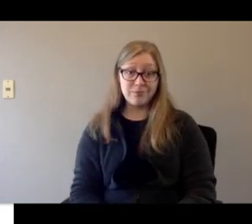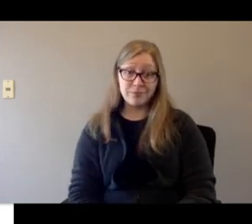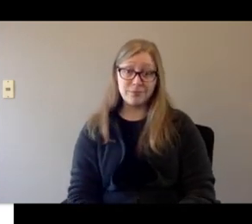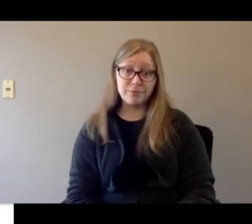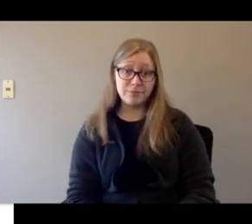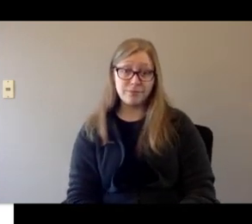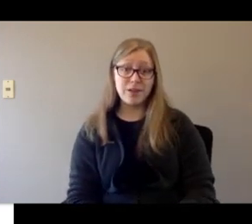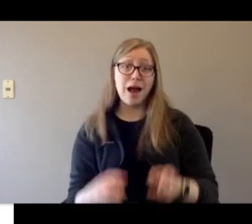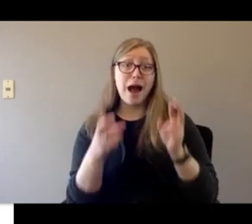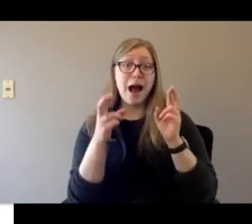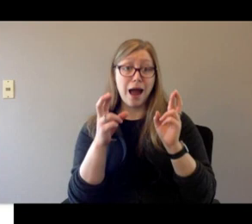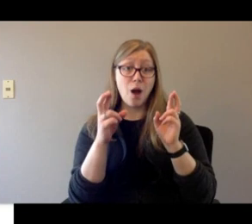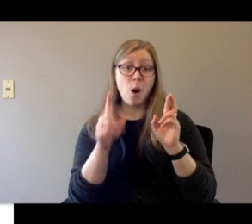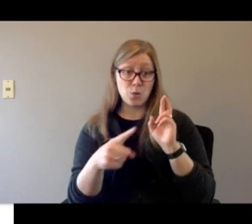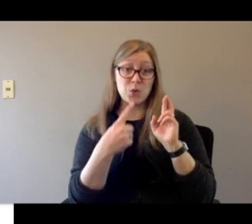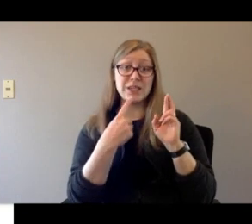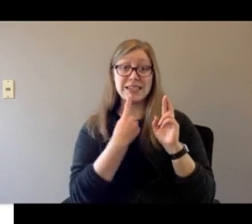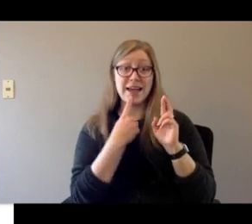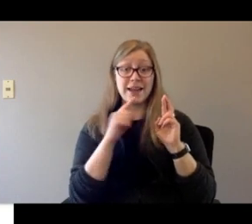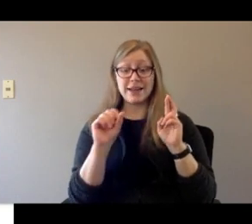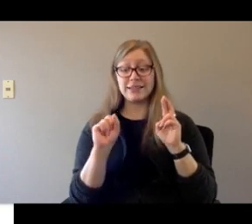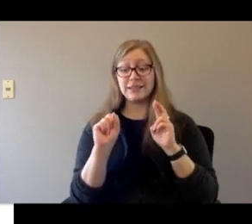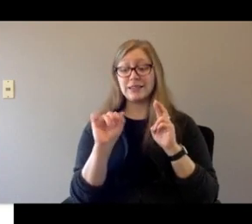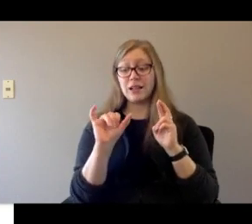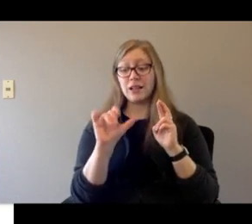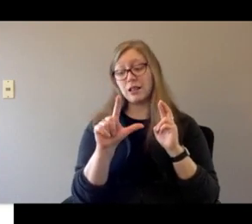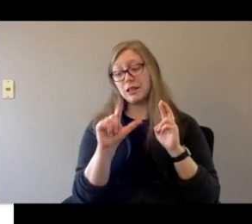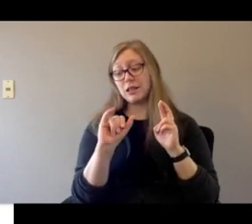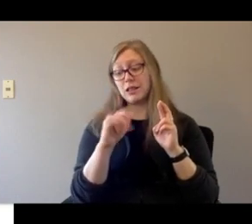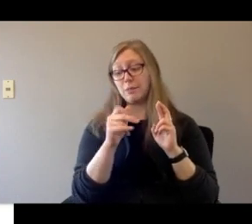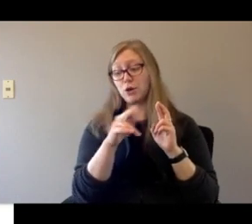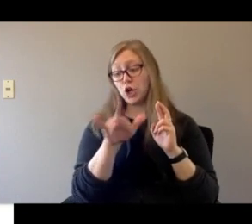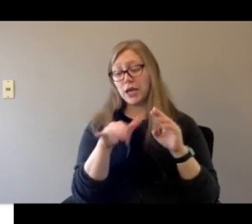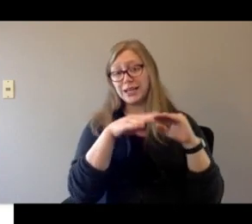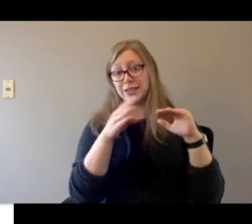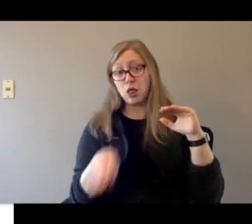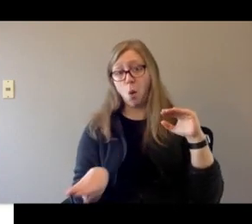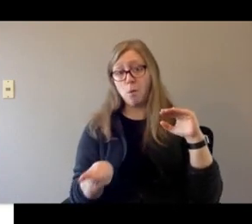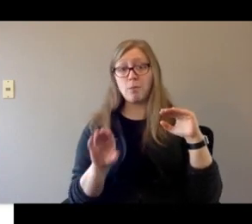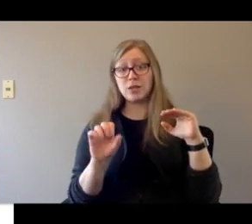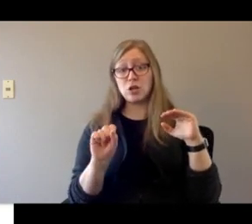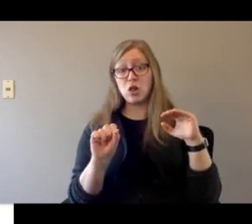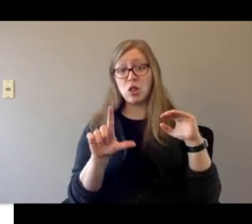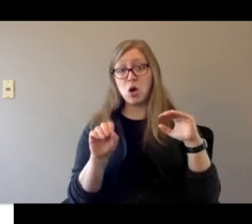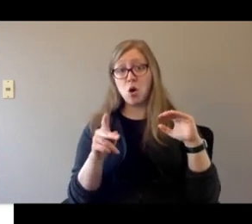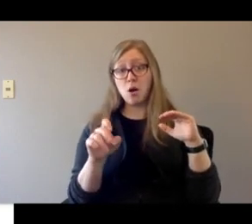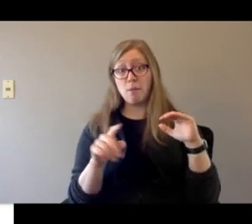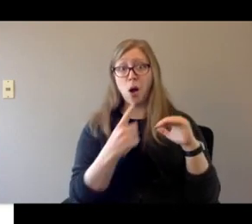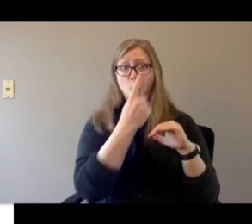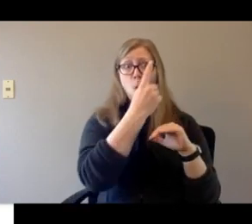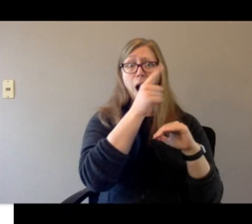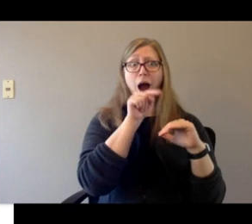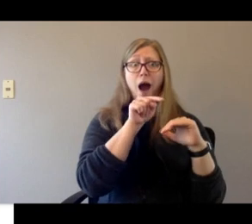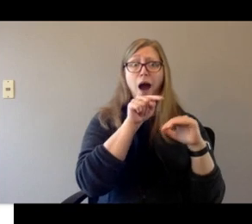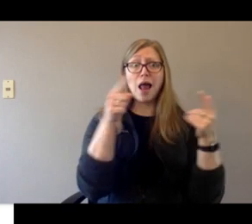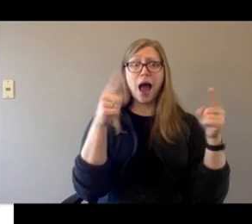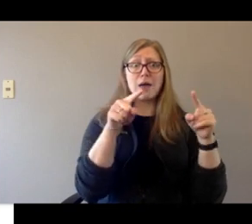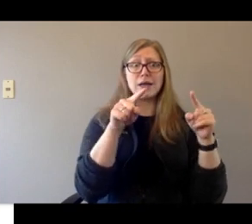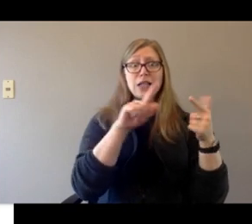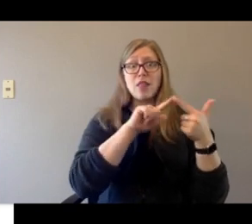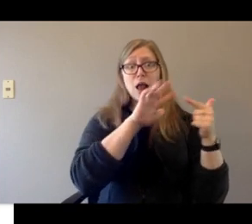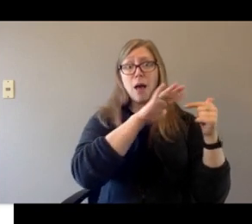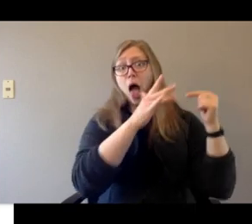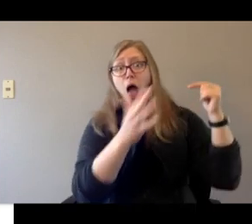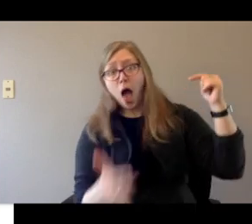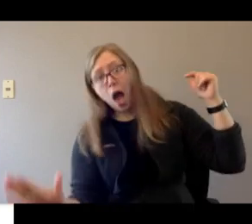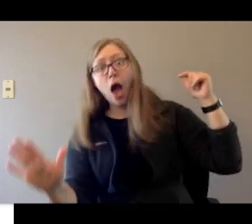And I hope you identified it as slippery slope, right? One event leading to many